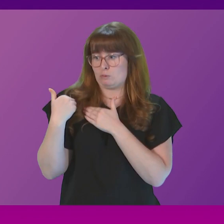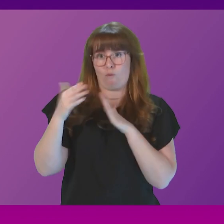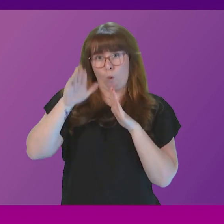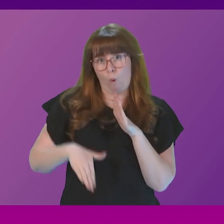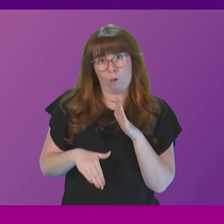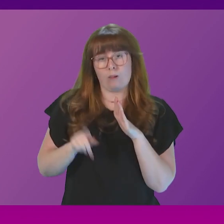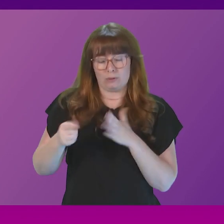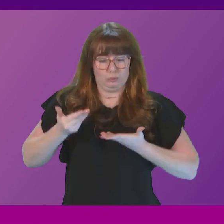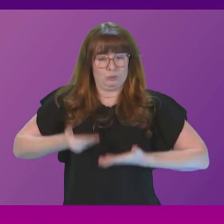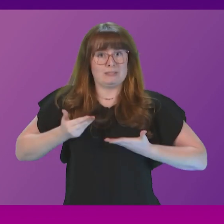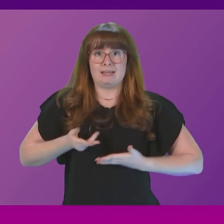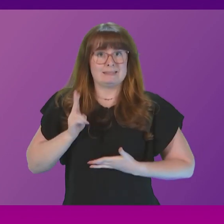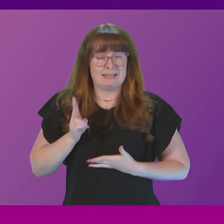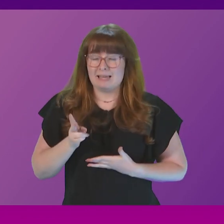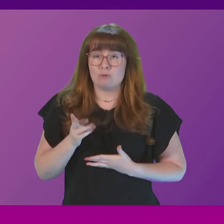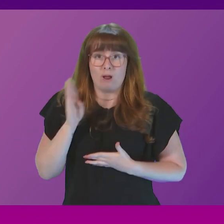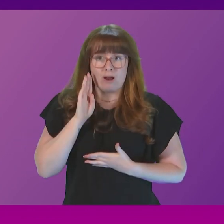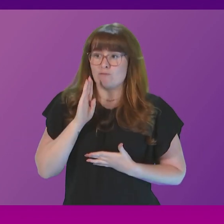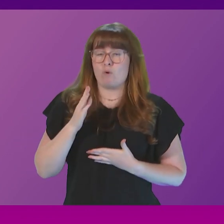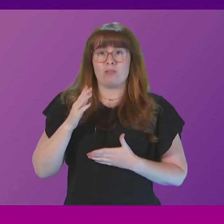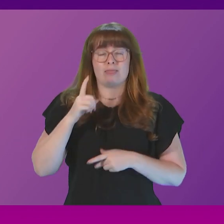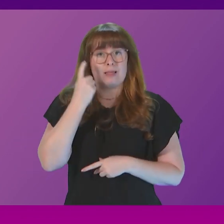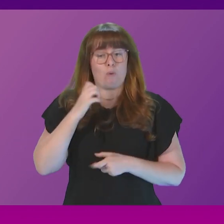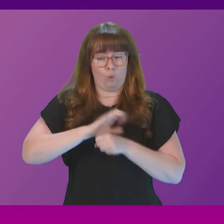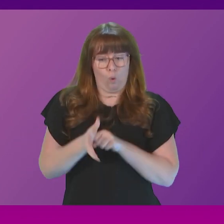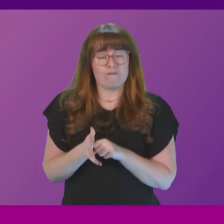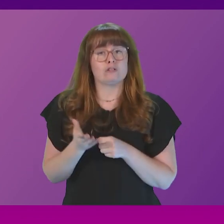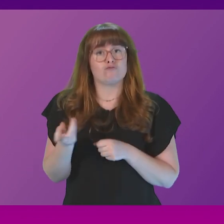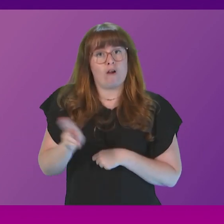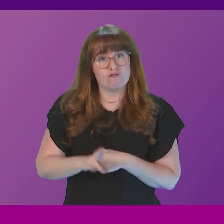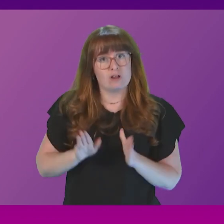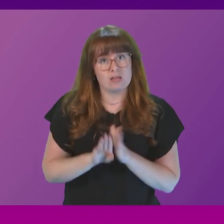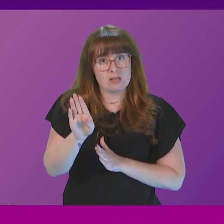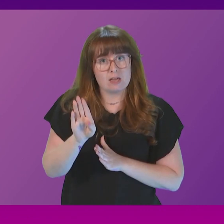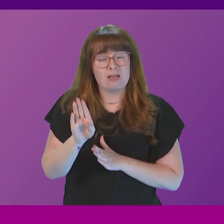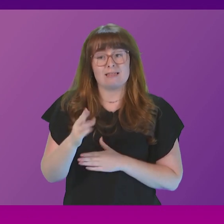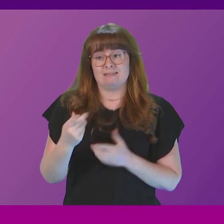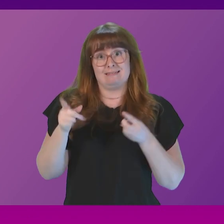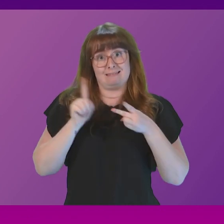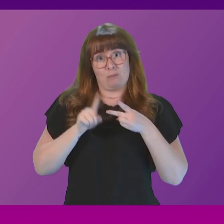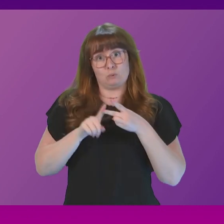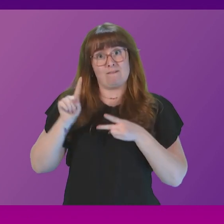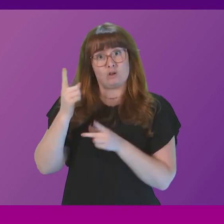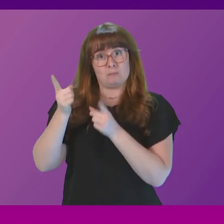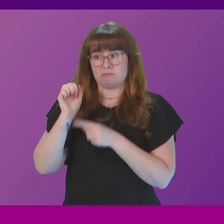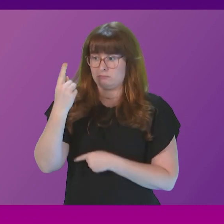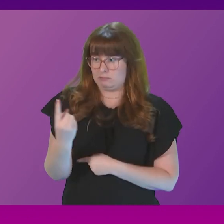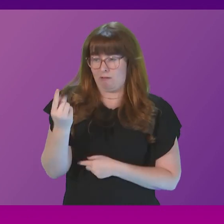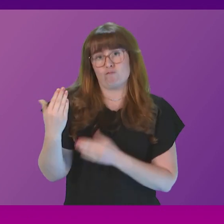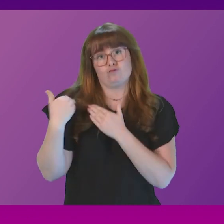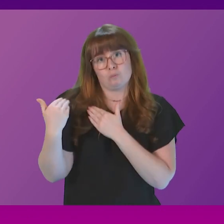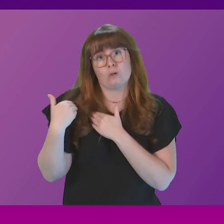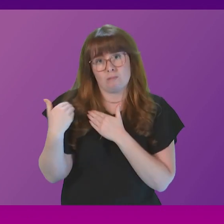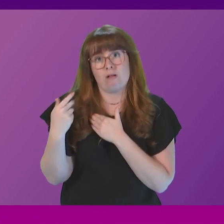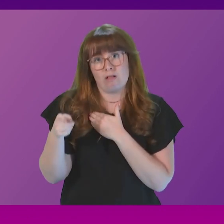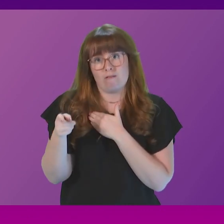But again, today, we've heard in respect of COVID recovery that the Deputy First Minister is the responsible Cabinet Secretary